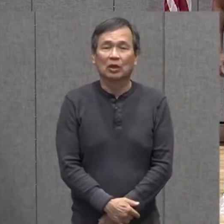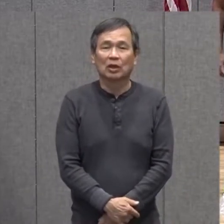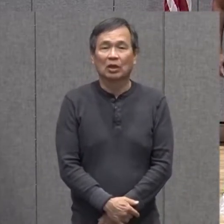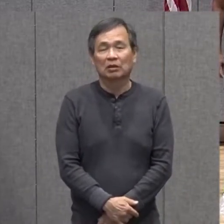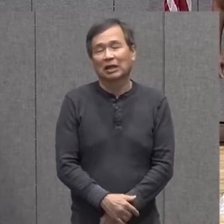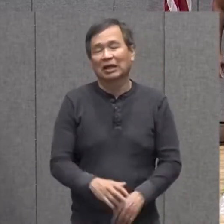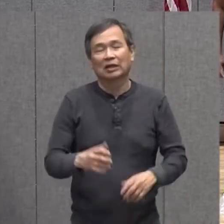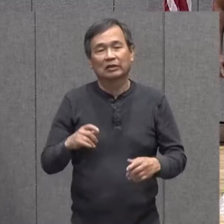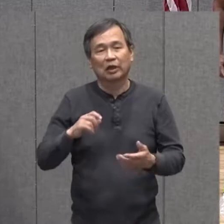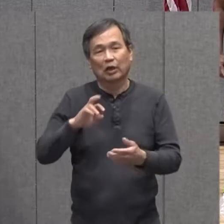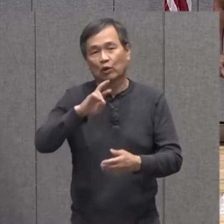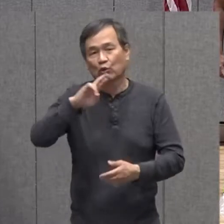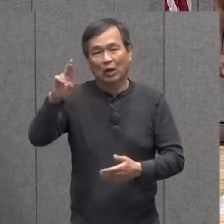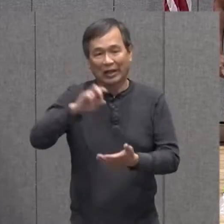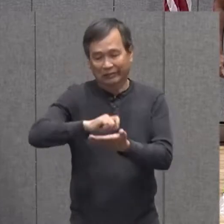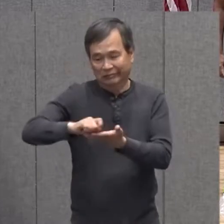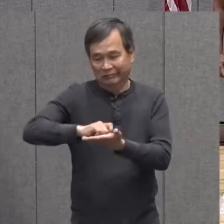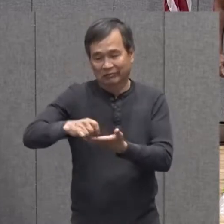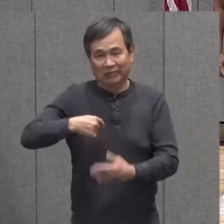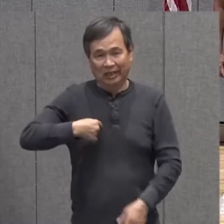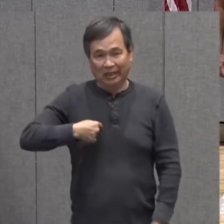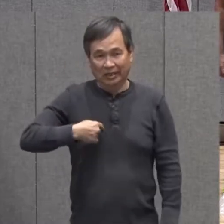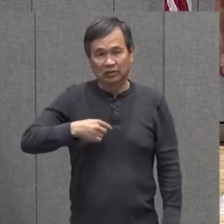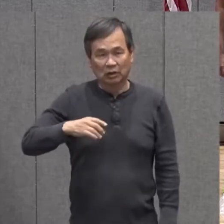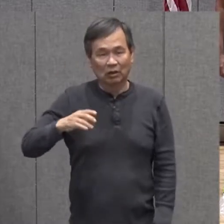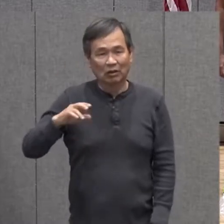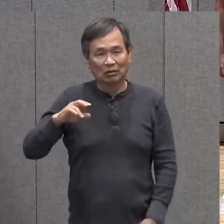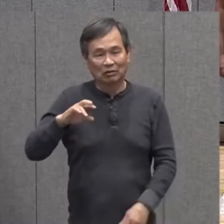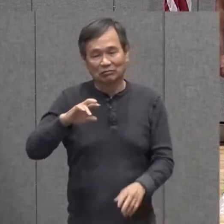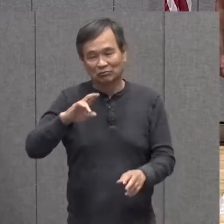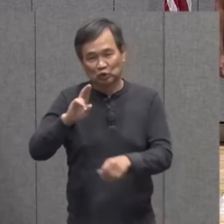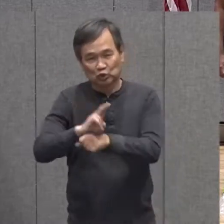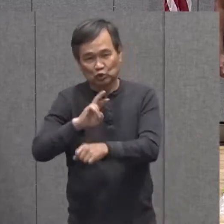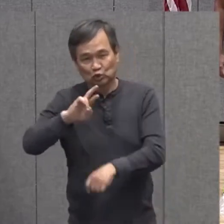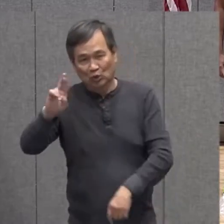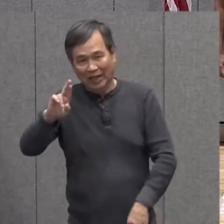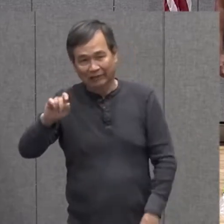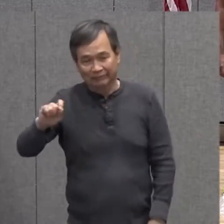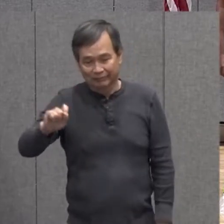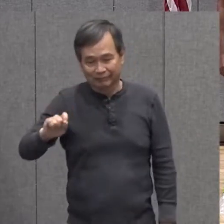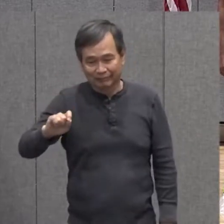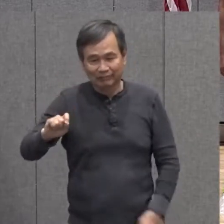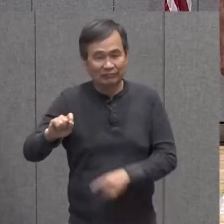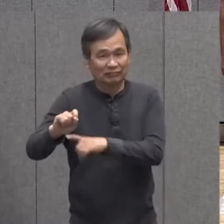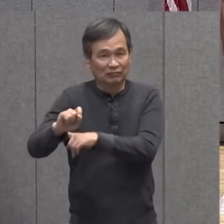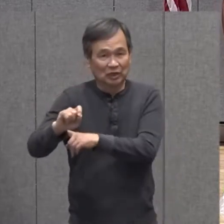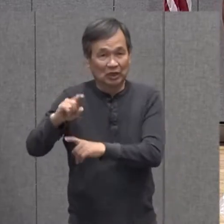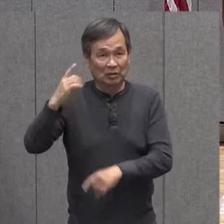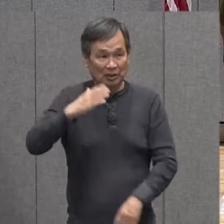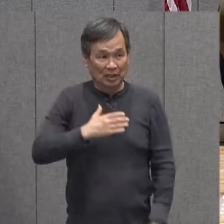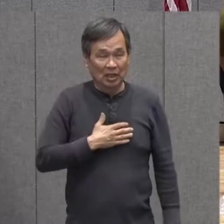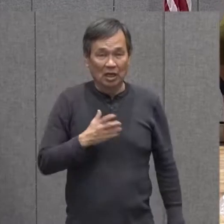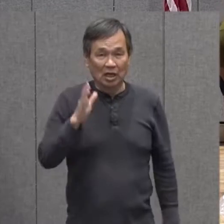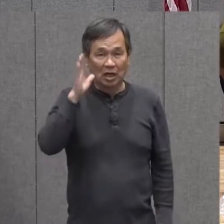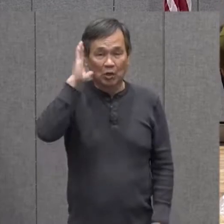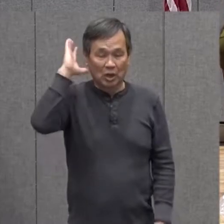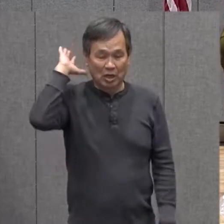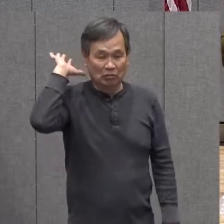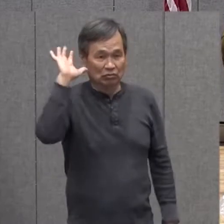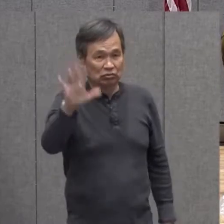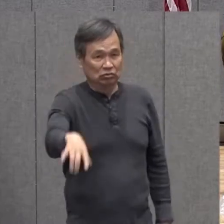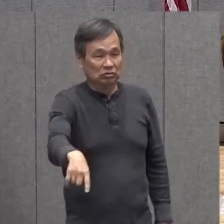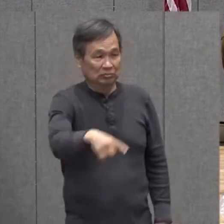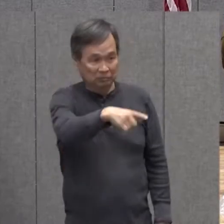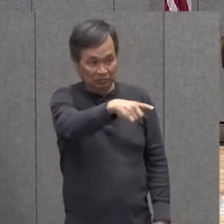with my dominant hand. I'm right-handed, so I'm going to start with my dominant hand, my right hand. I'm going to bend down. I'm going to grab